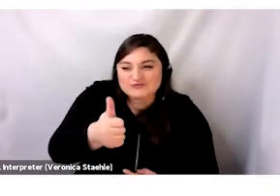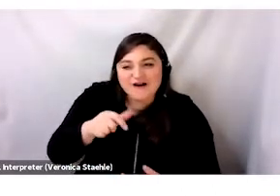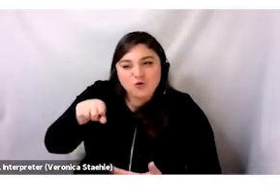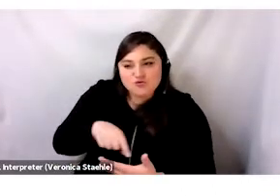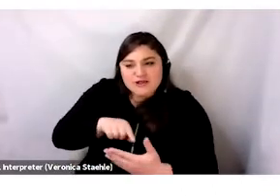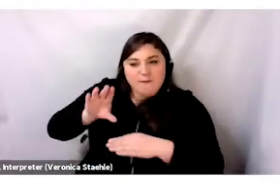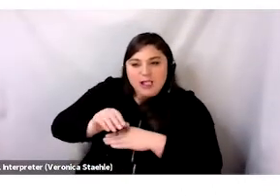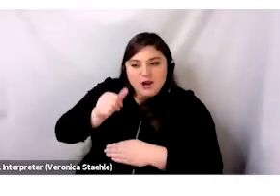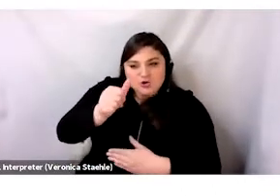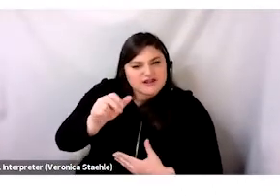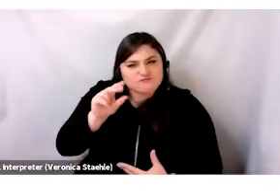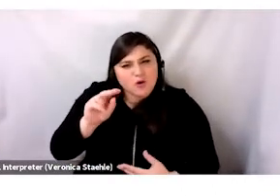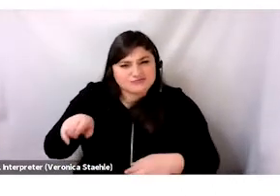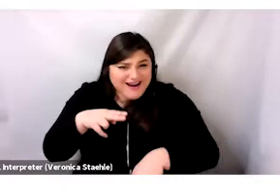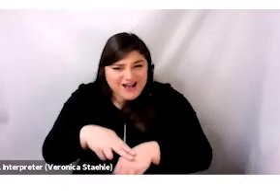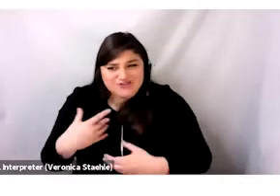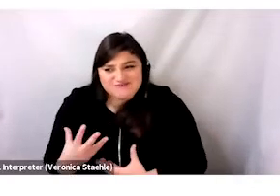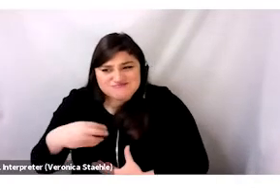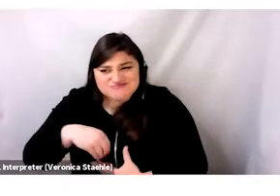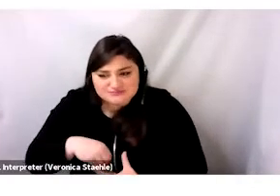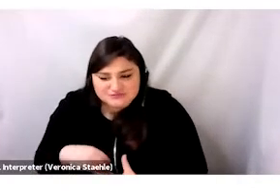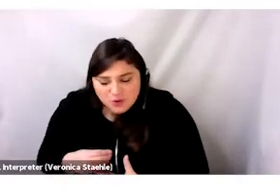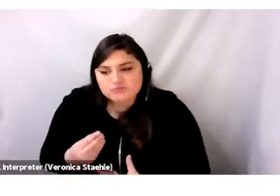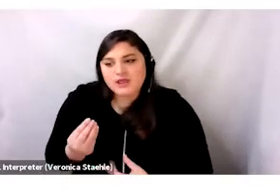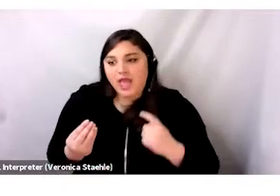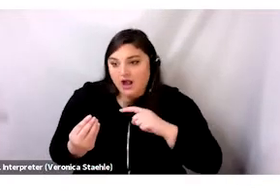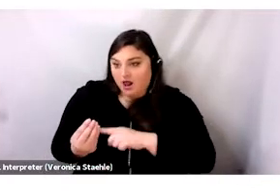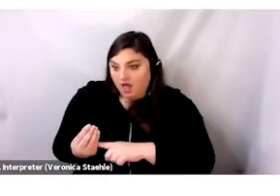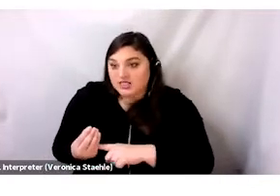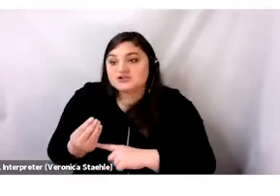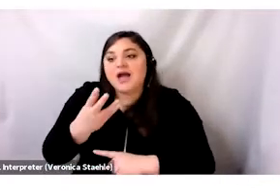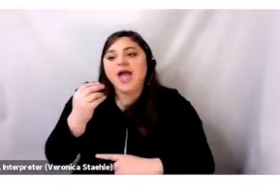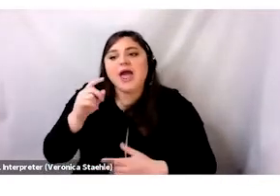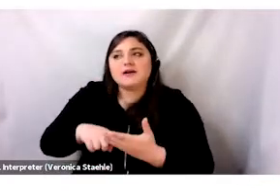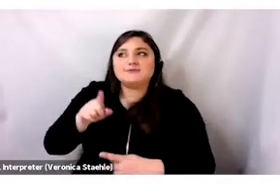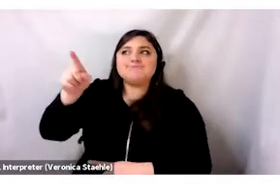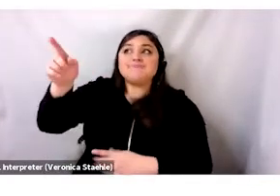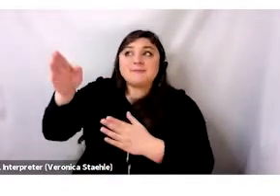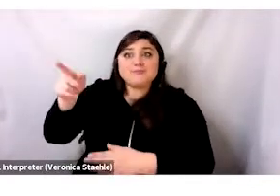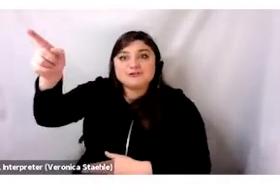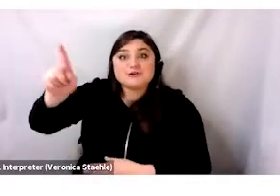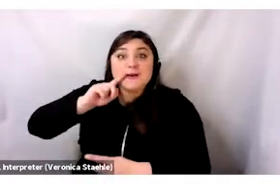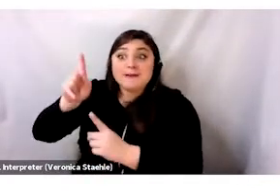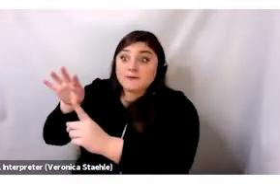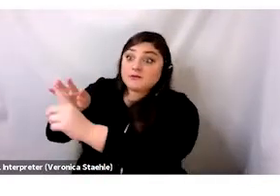person is contributing to the movement or other ways that we can